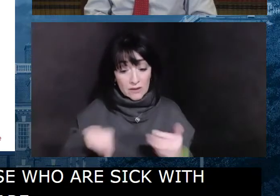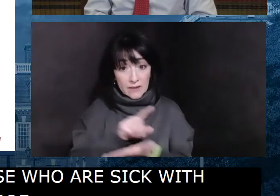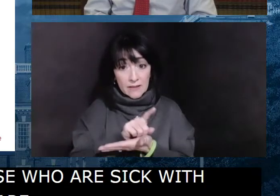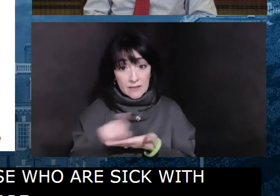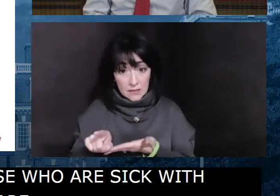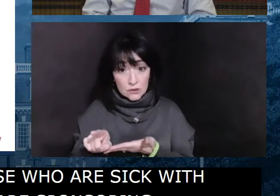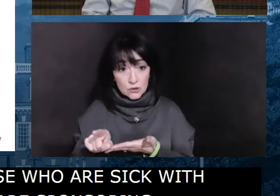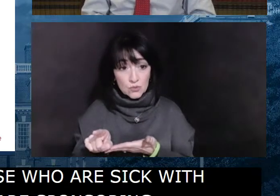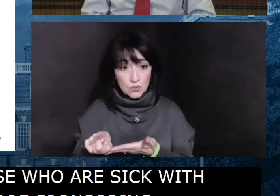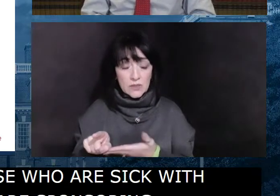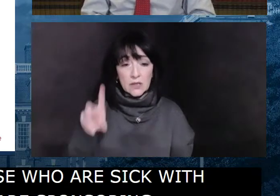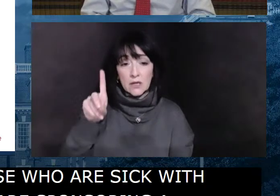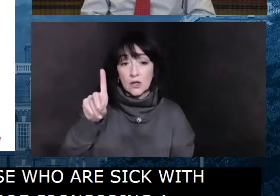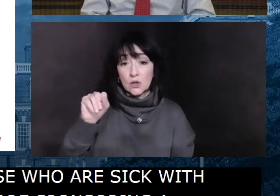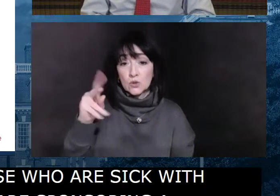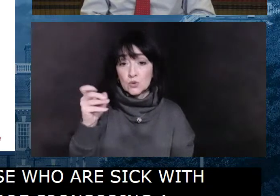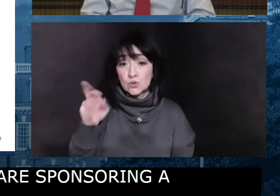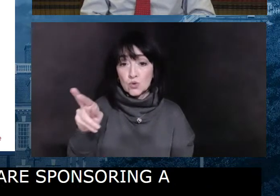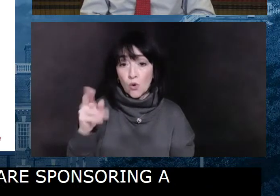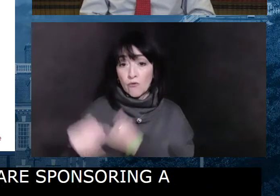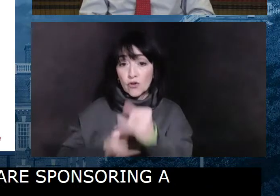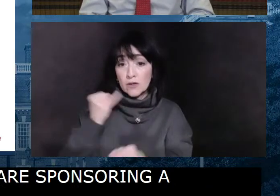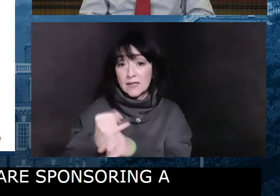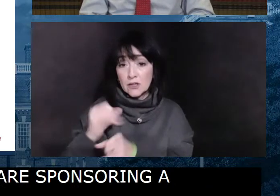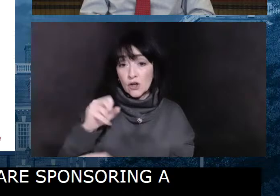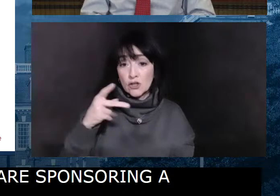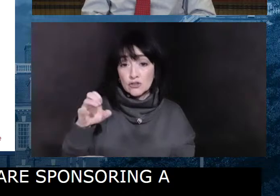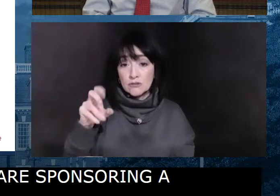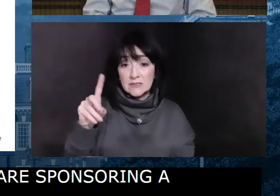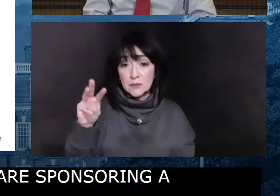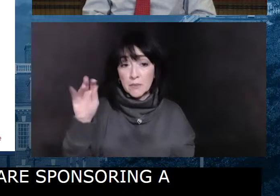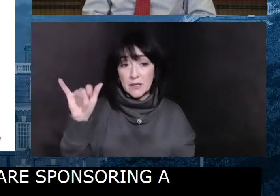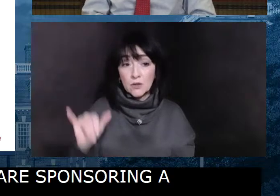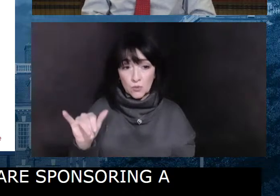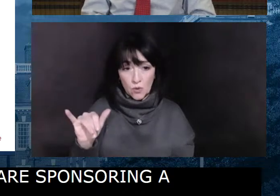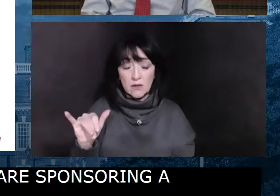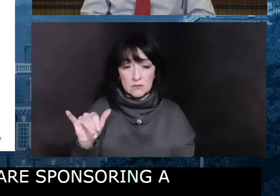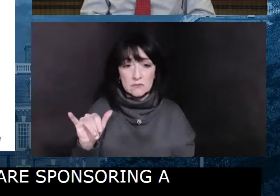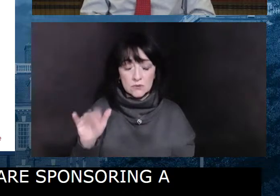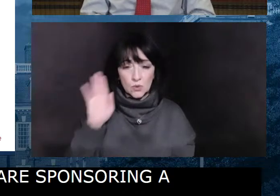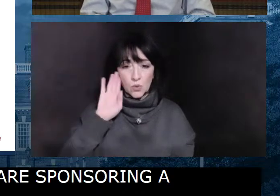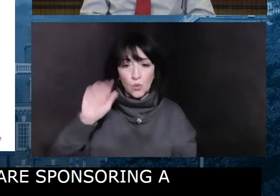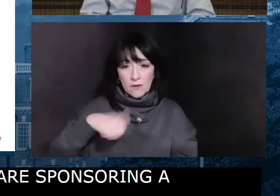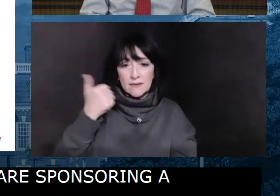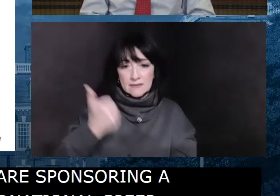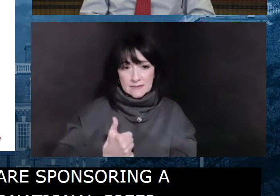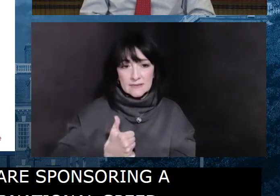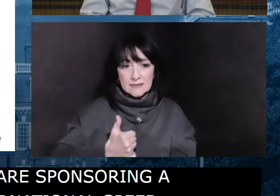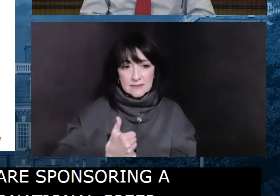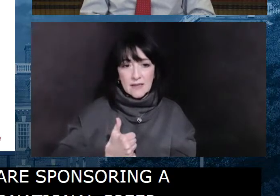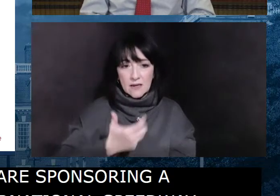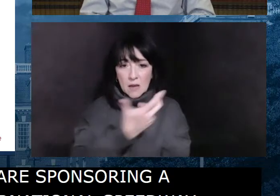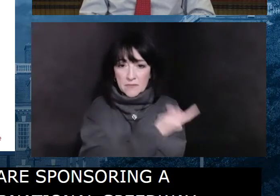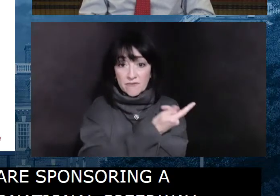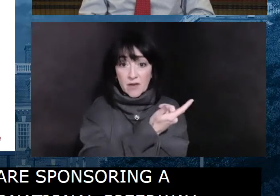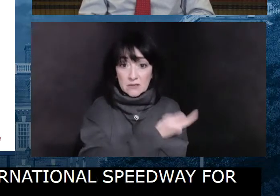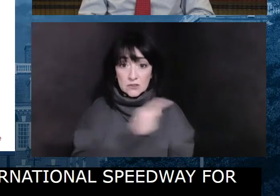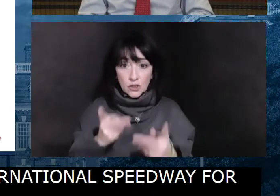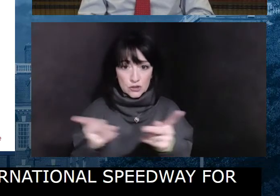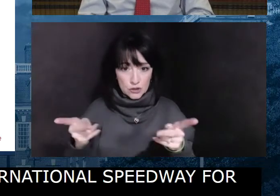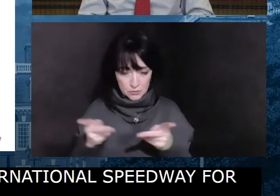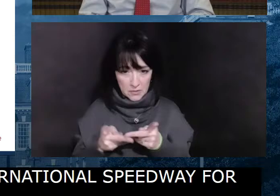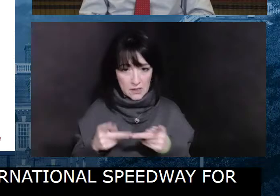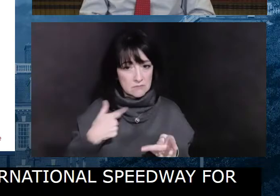Dover International Speedway for several days in partnership with FEMA, our